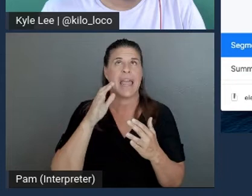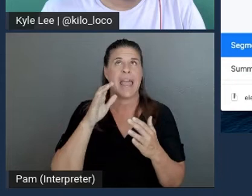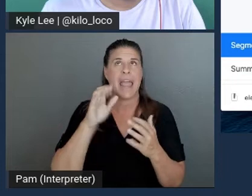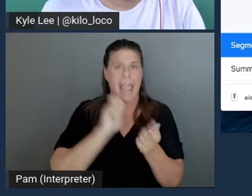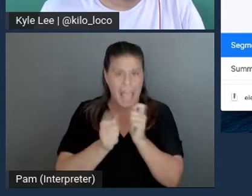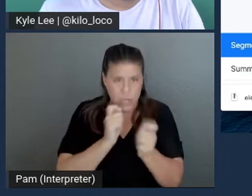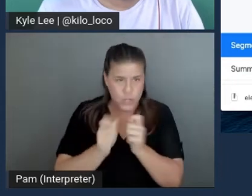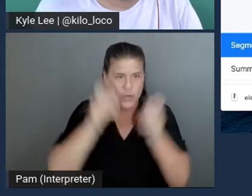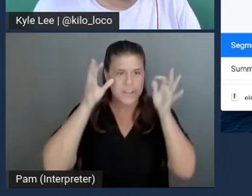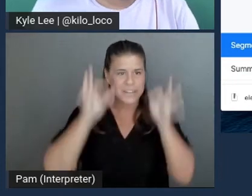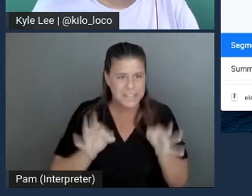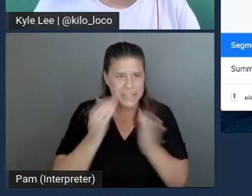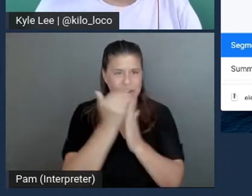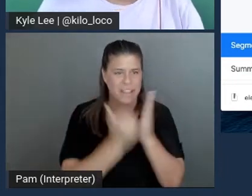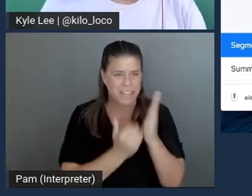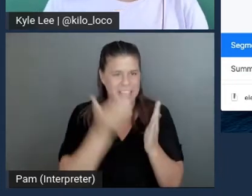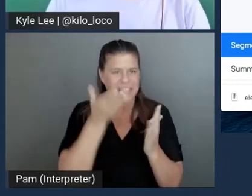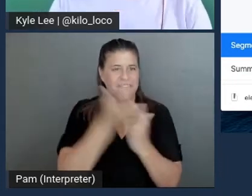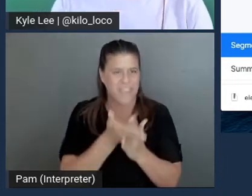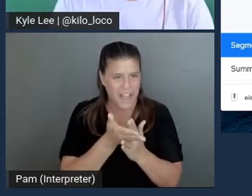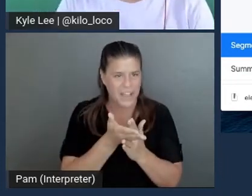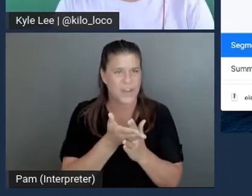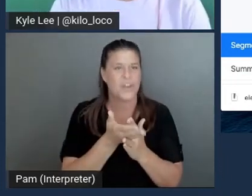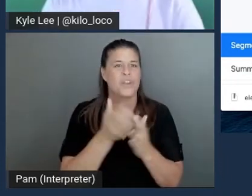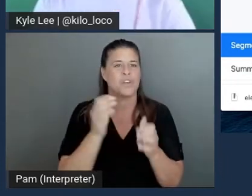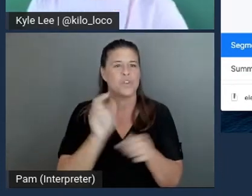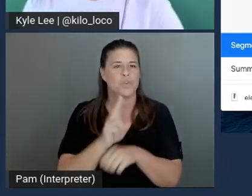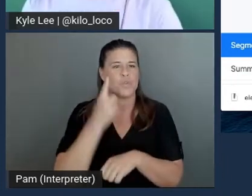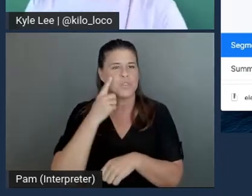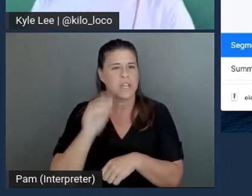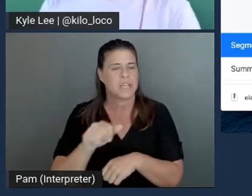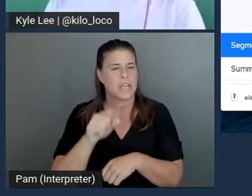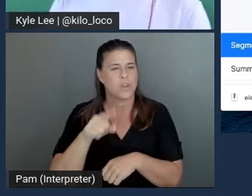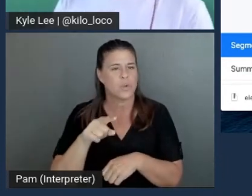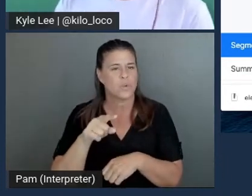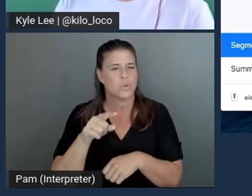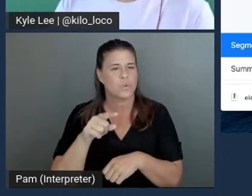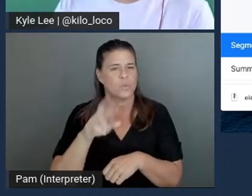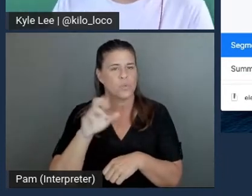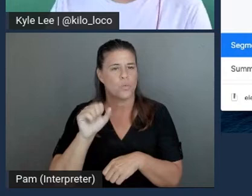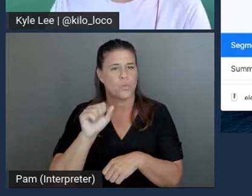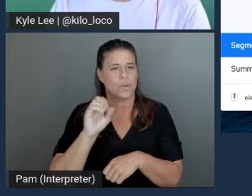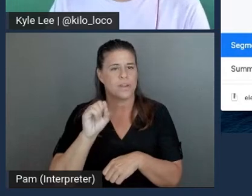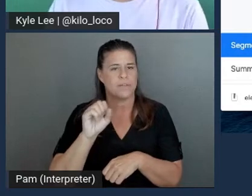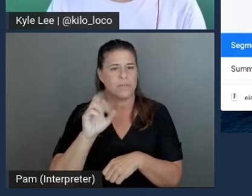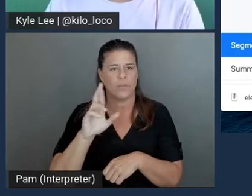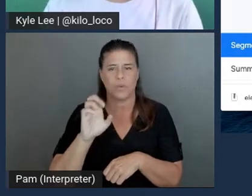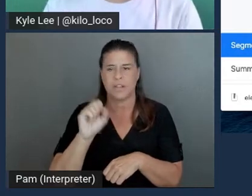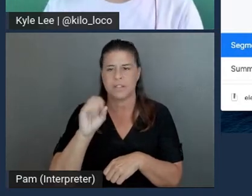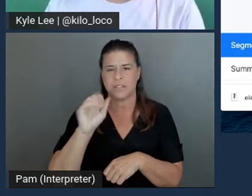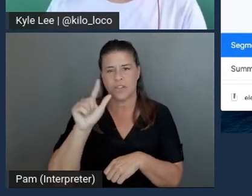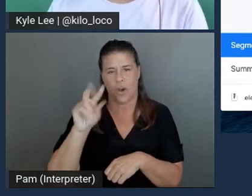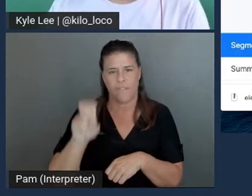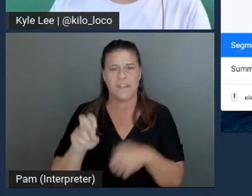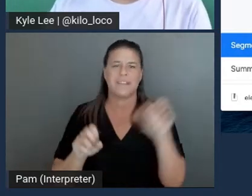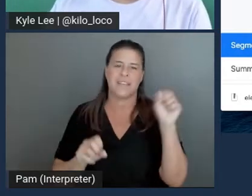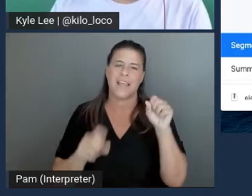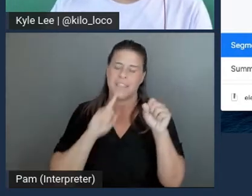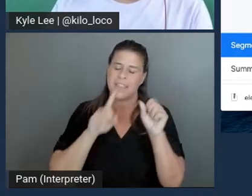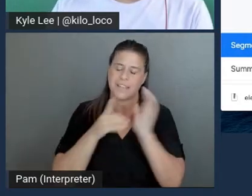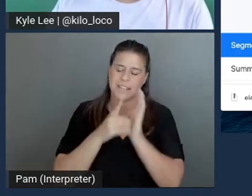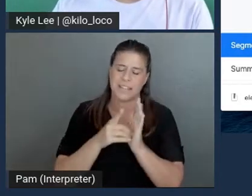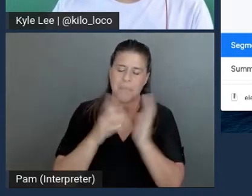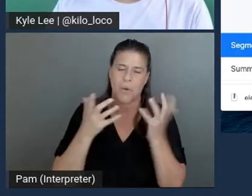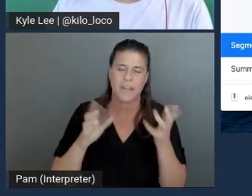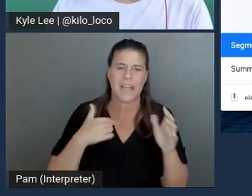can import into your Adobe Premiere. Can you do DaVinci Resolve? Yes, absolutely. Actually, that was the demo I did. I